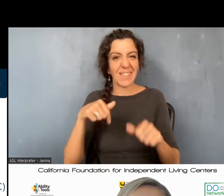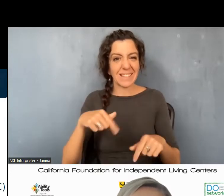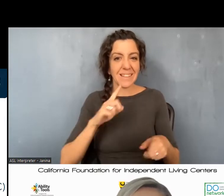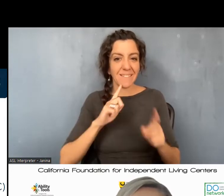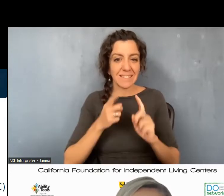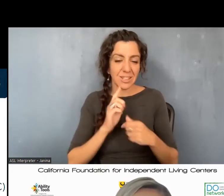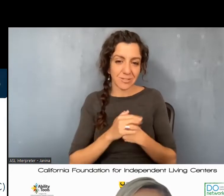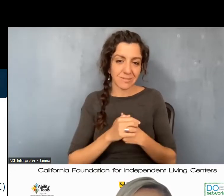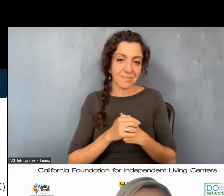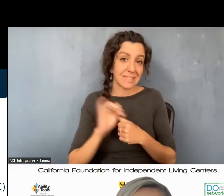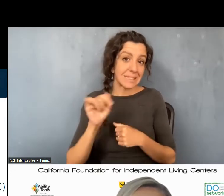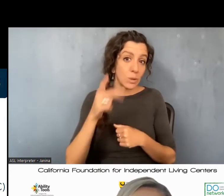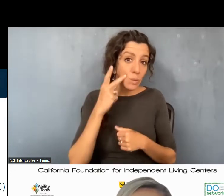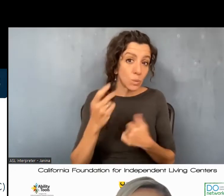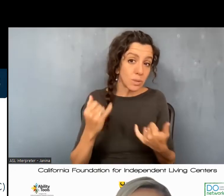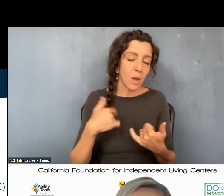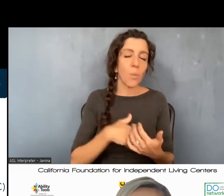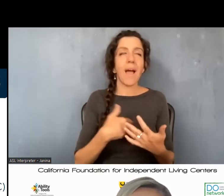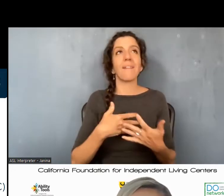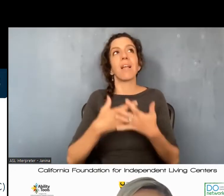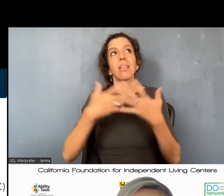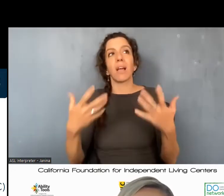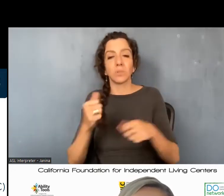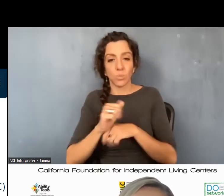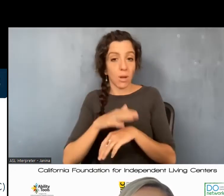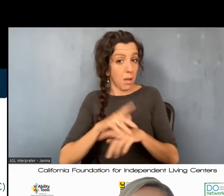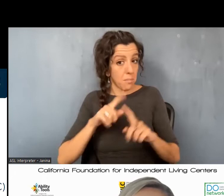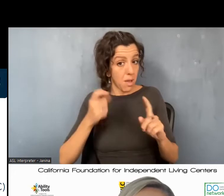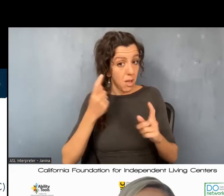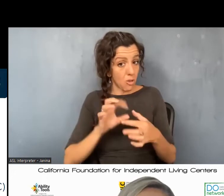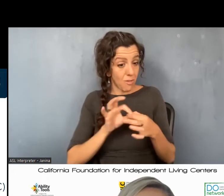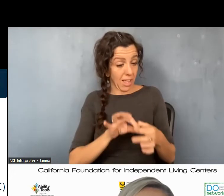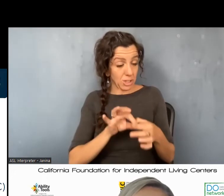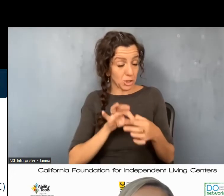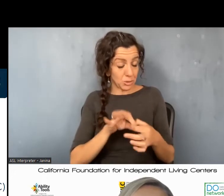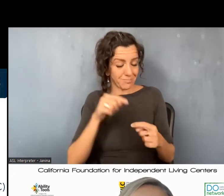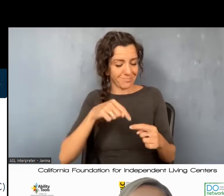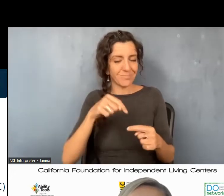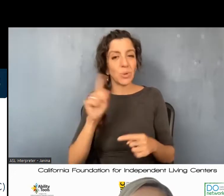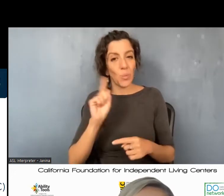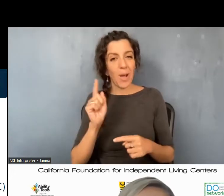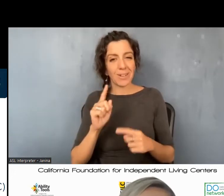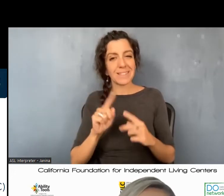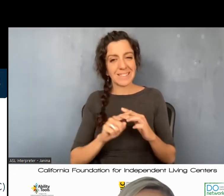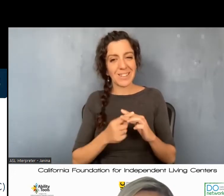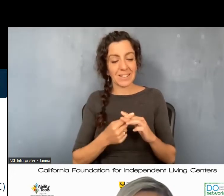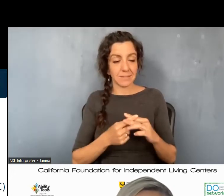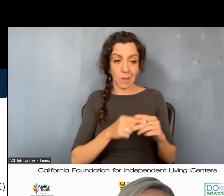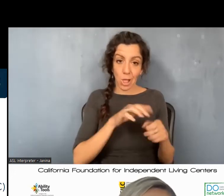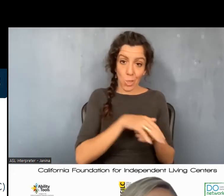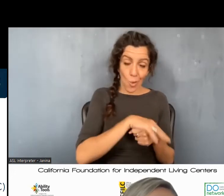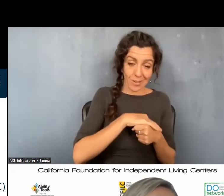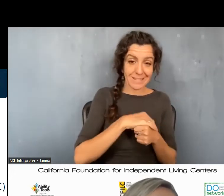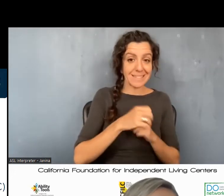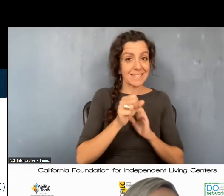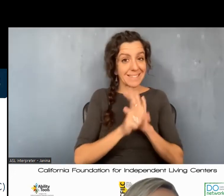a lot to be worked on, but relationship building, in my opinion, is where it starts, and that's both locally, statewide, as well as